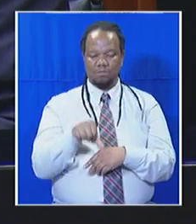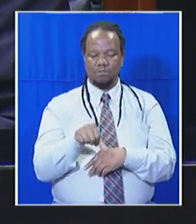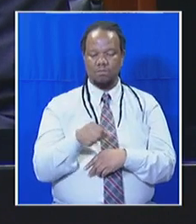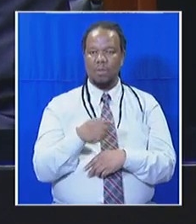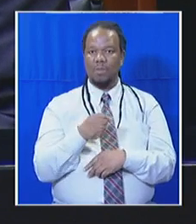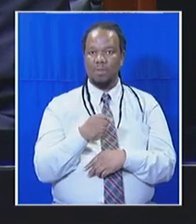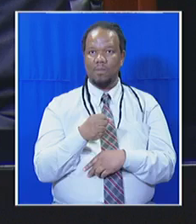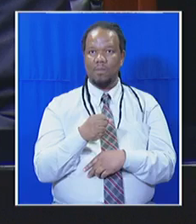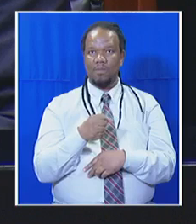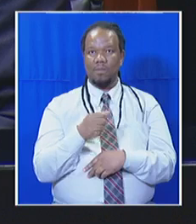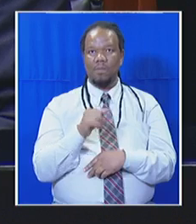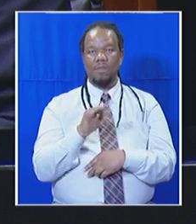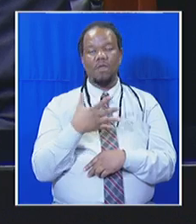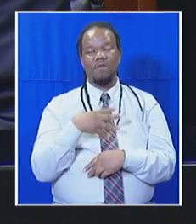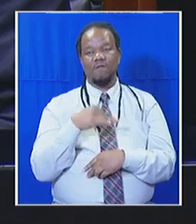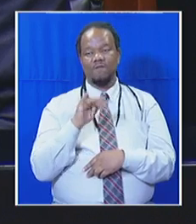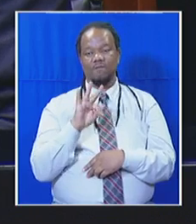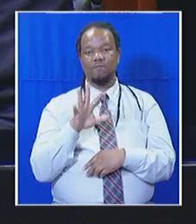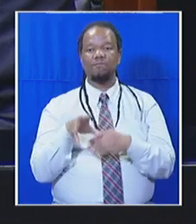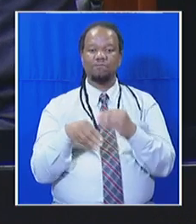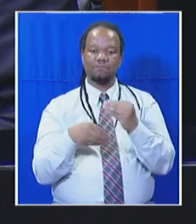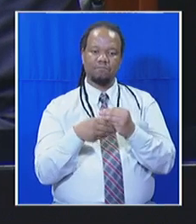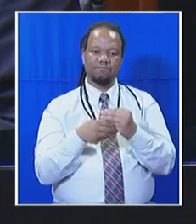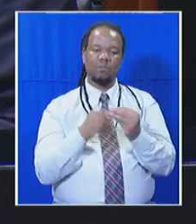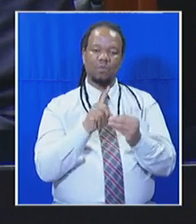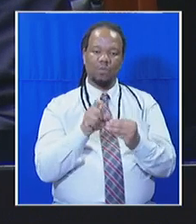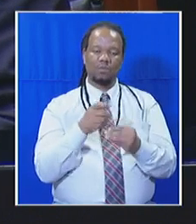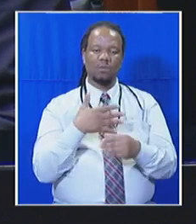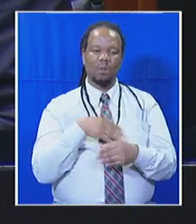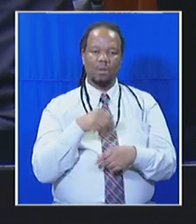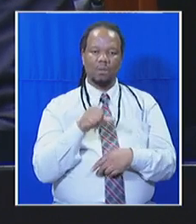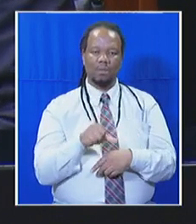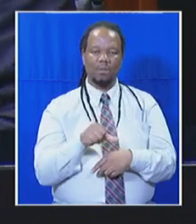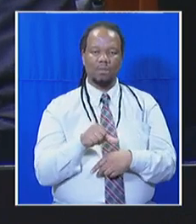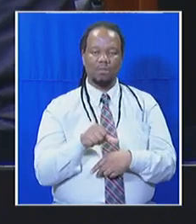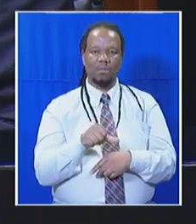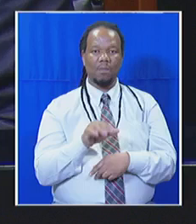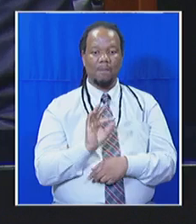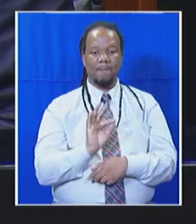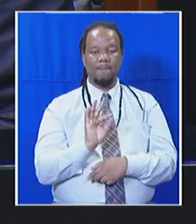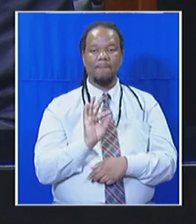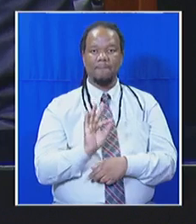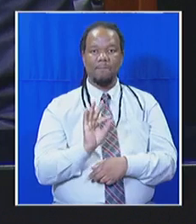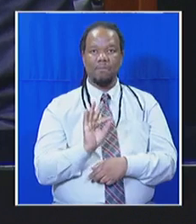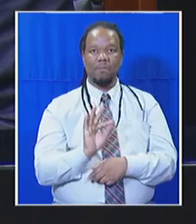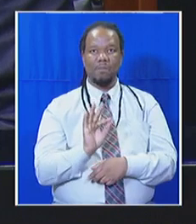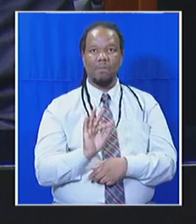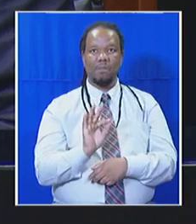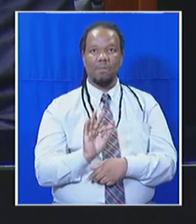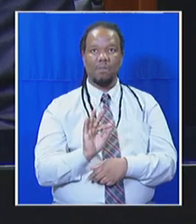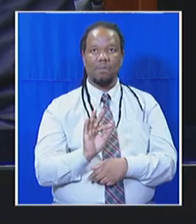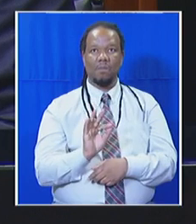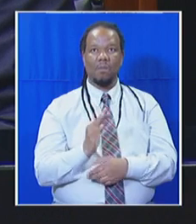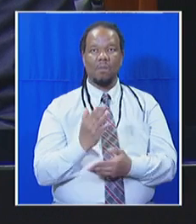and if they wish to ask supplementary questions. And formally, I'm informed that upon the request